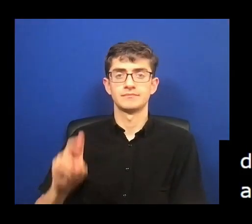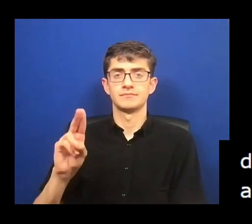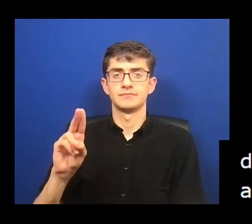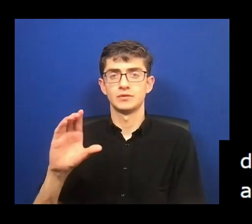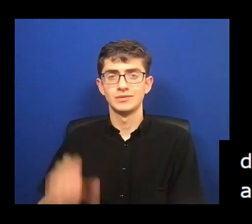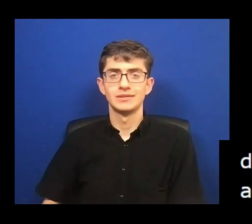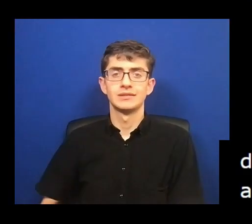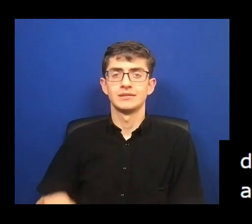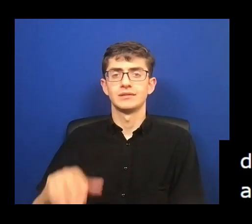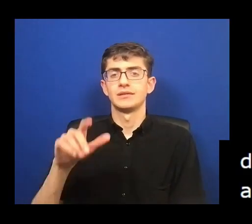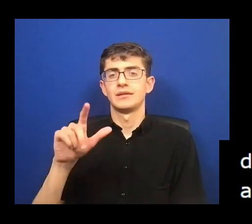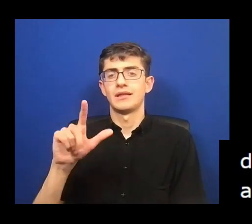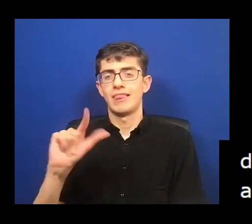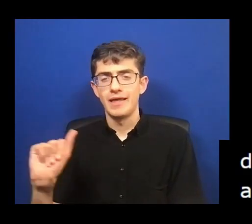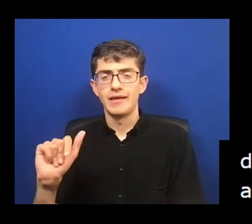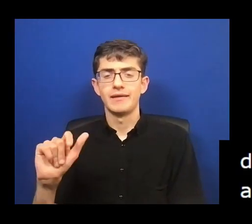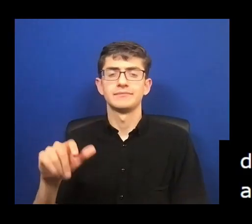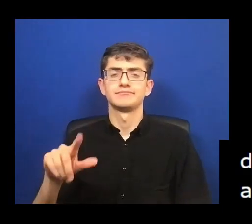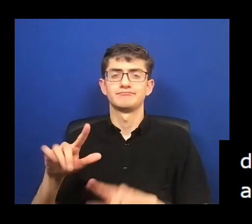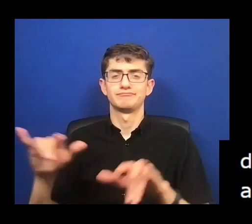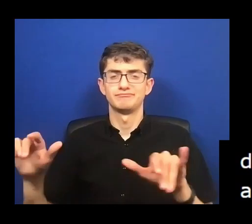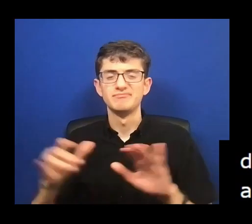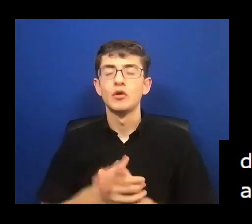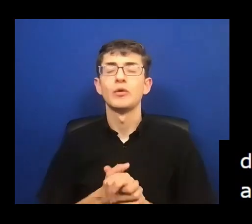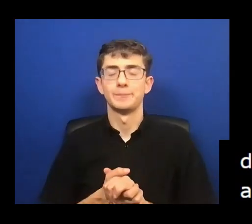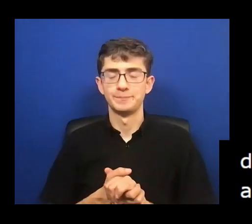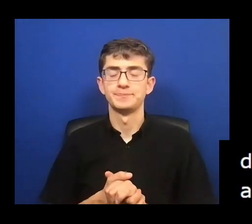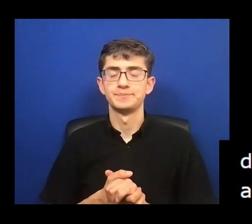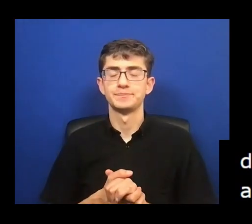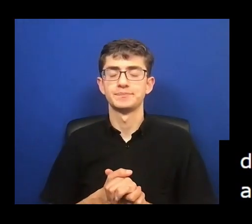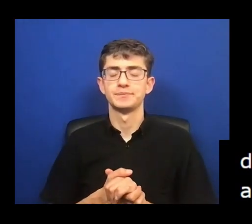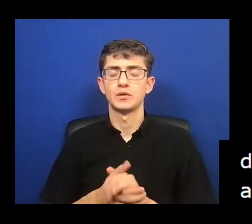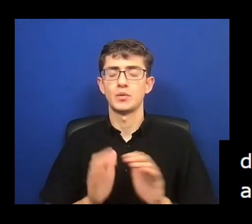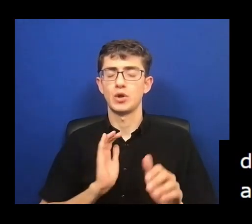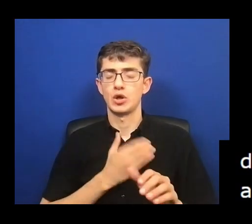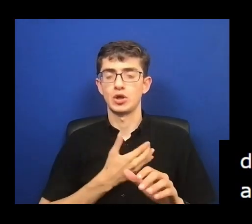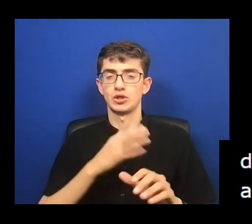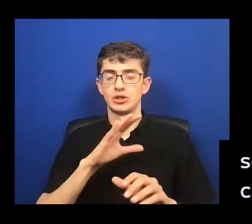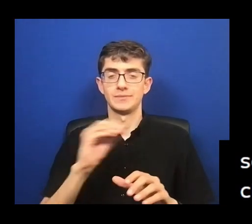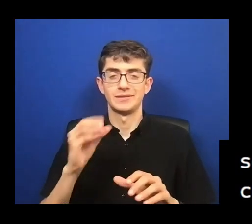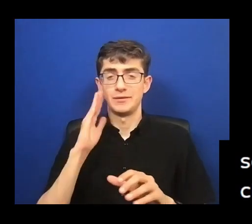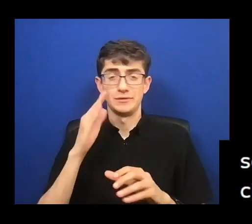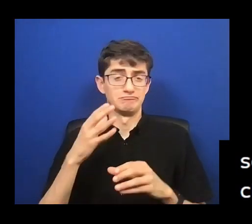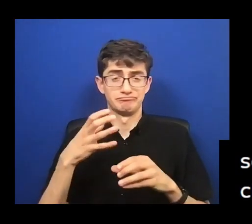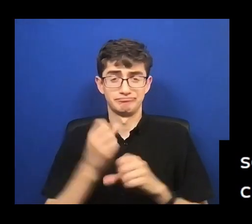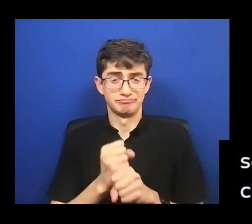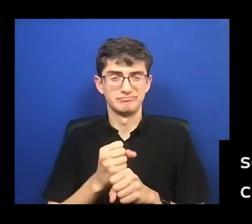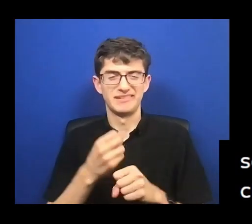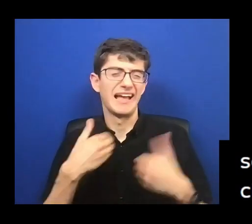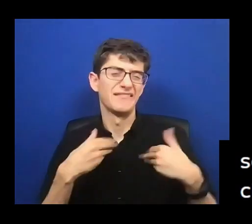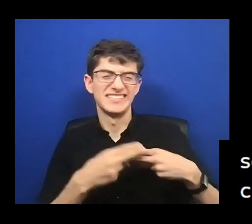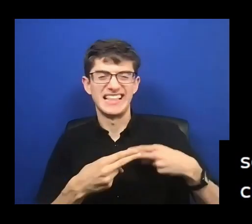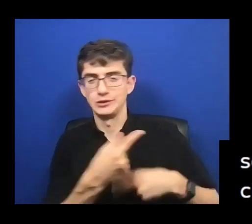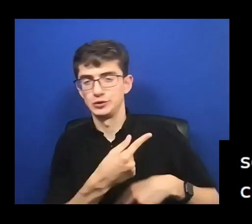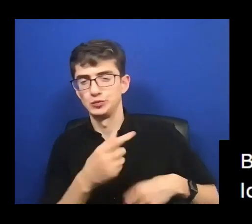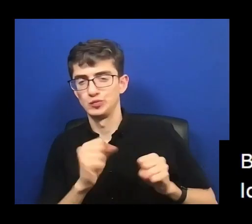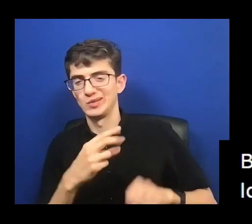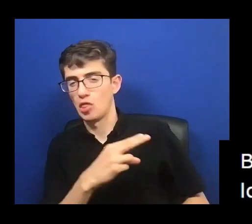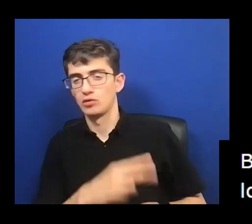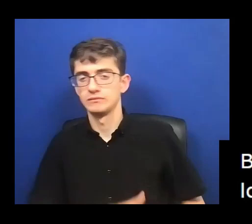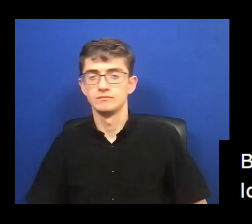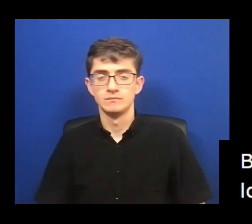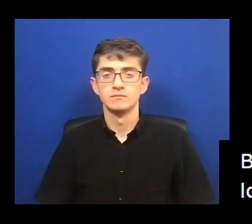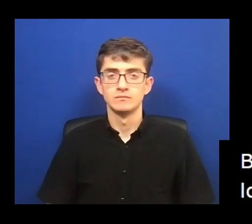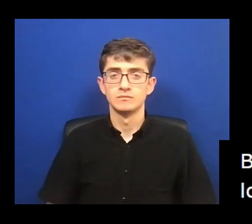Angeles. Overall, just a quick overview on a company, and can take a look at the slide up there too. We're founded on the belief